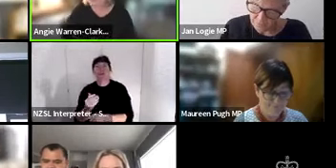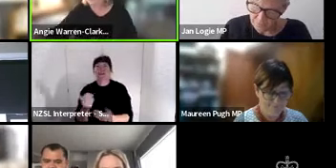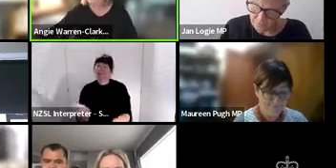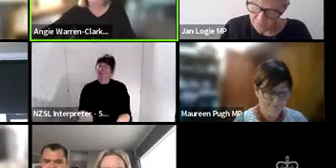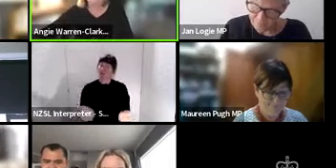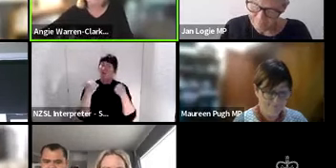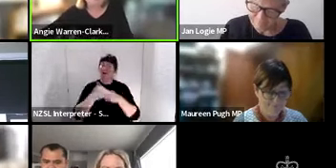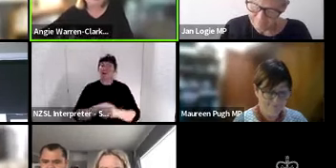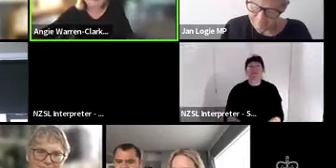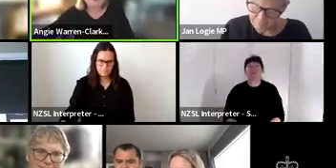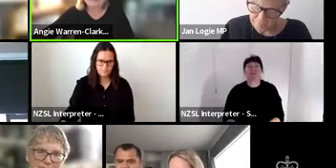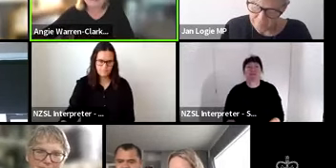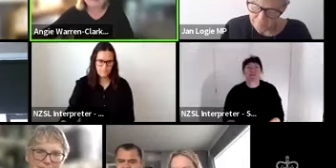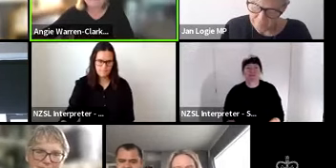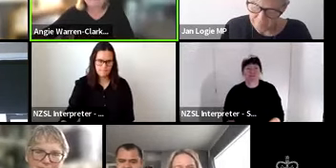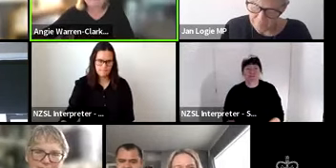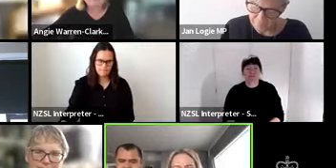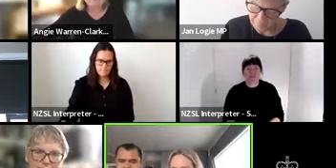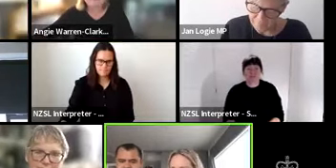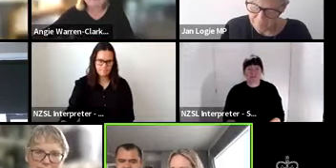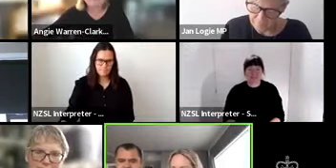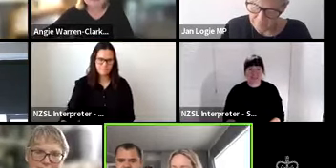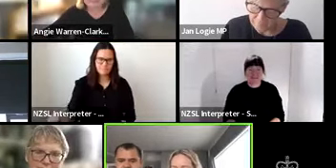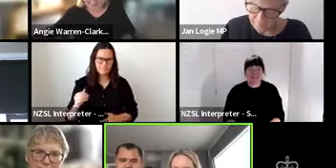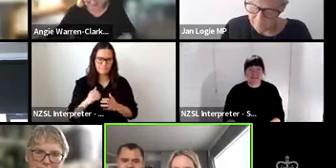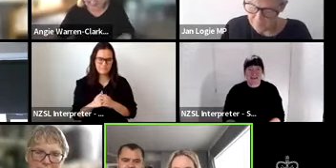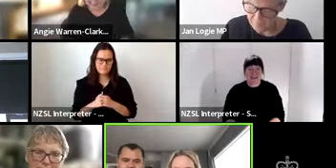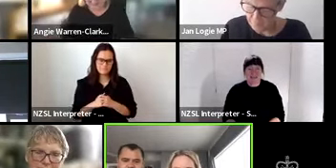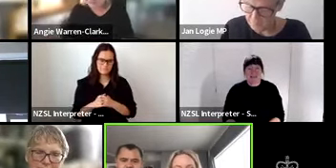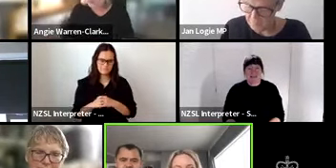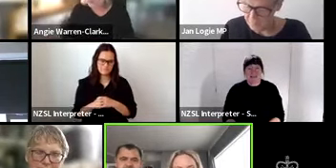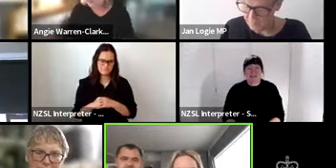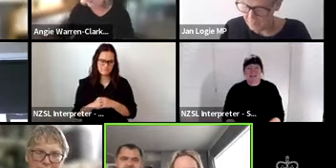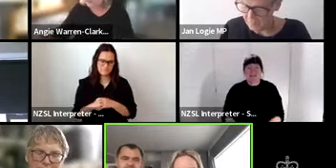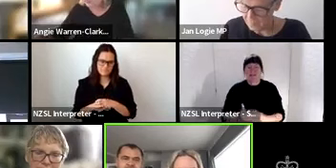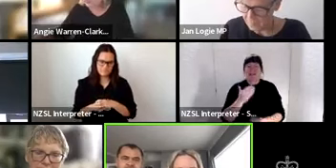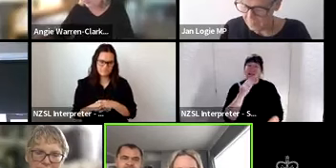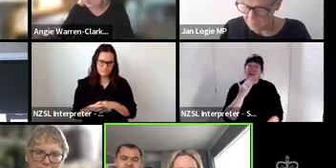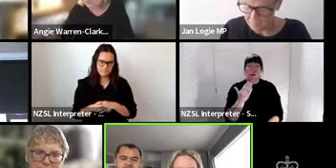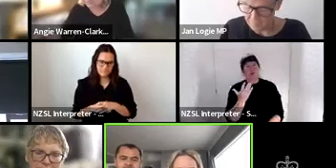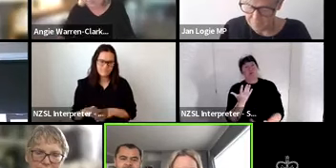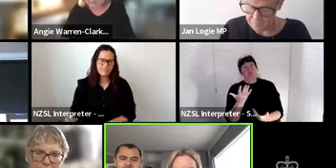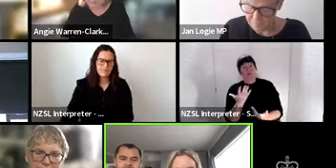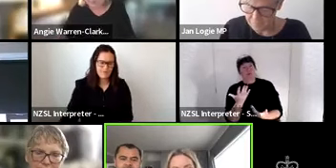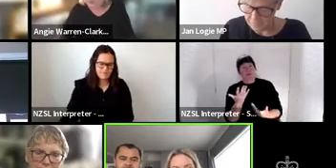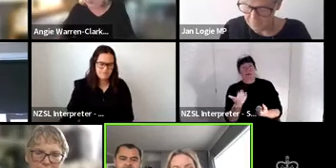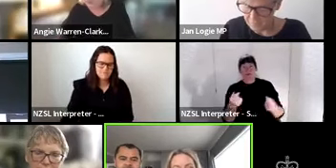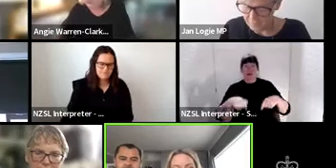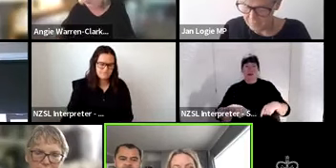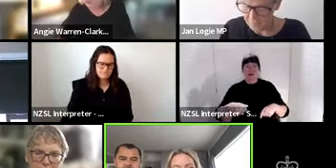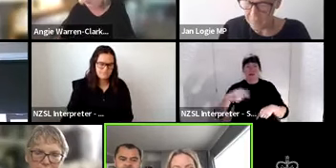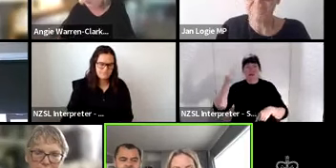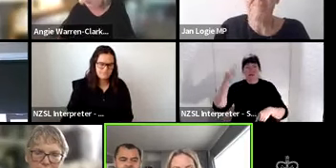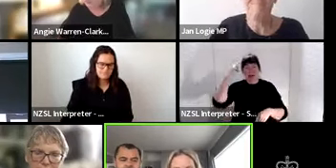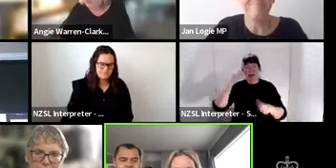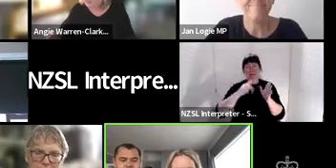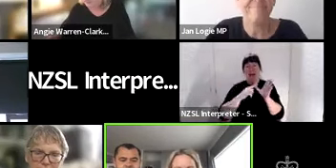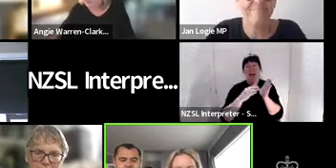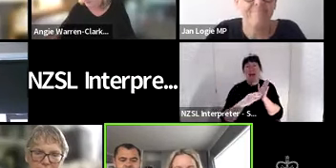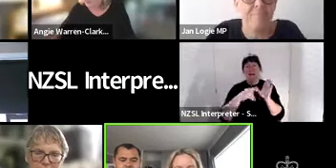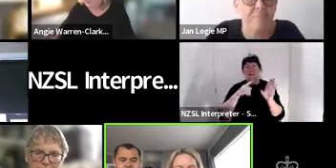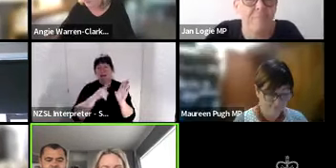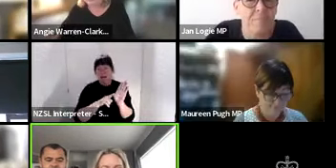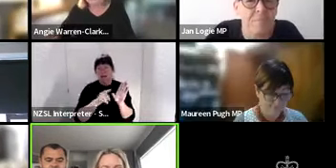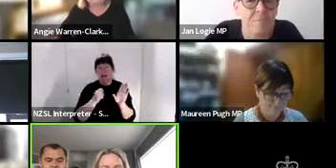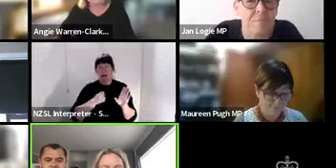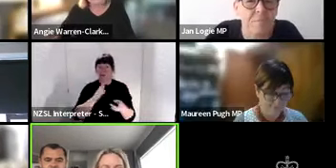Welcome. We're in your hands. Okay. Thank you for having me. My name is Amy. I am